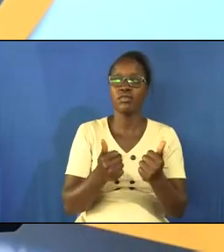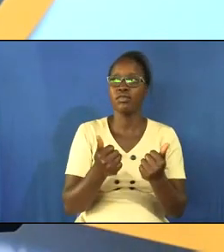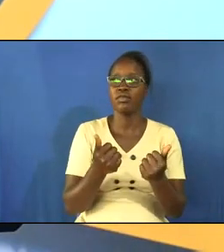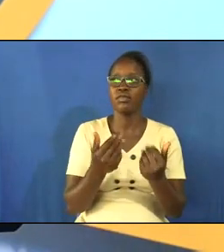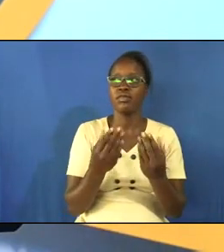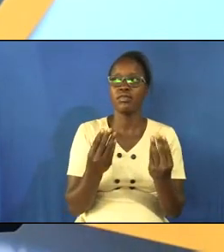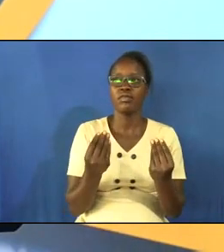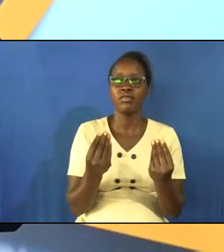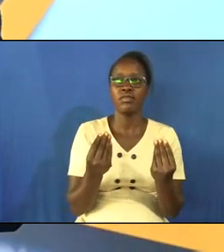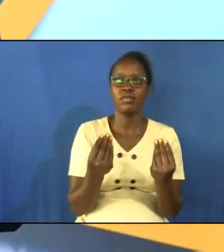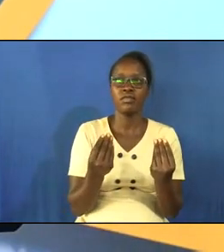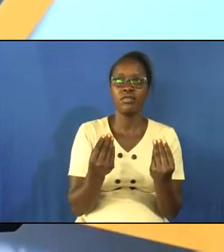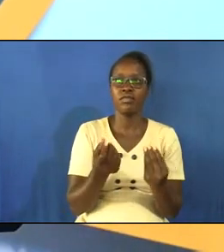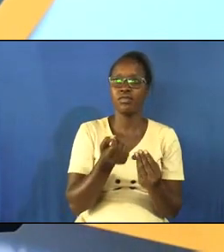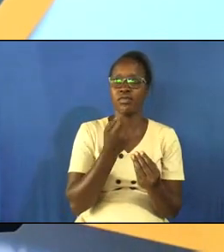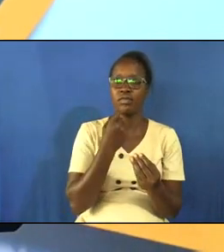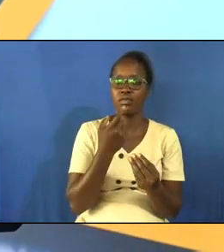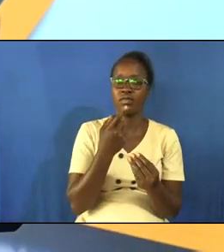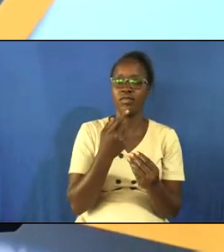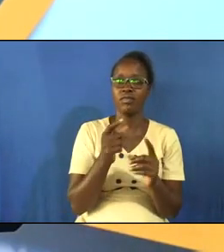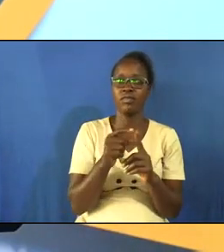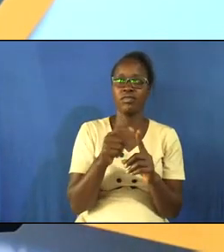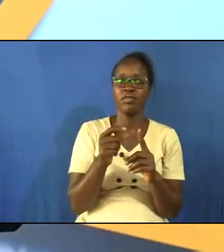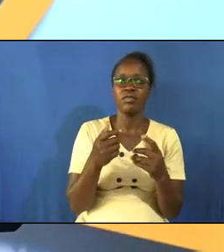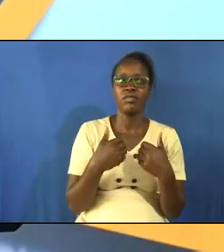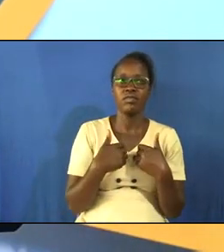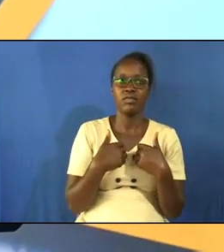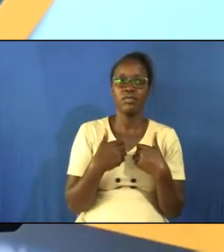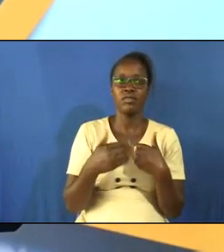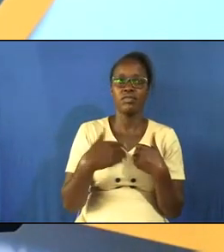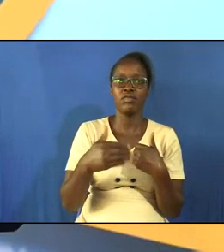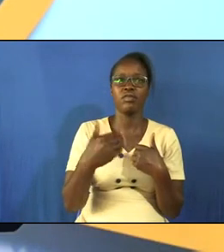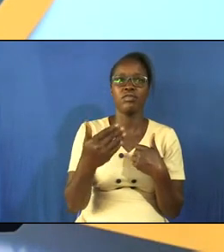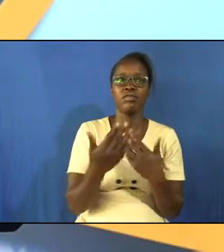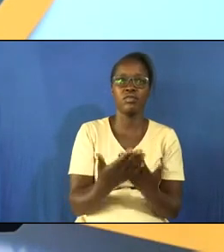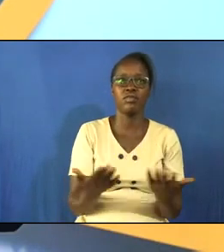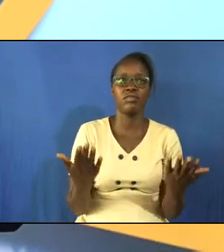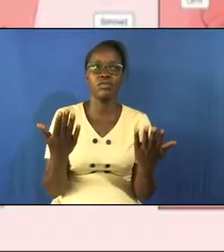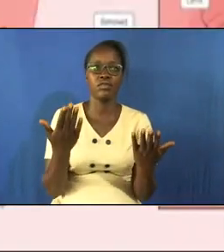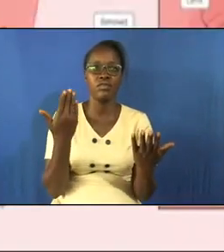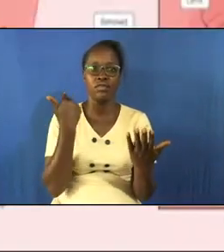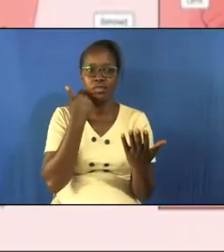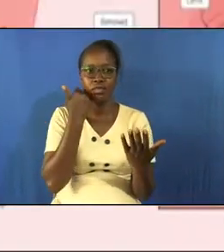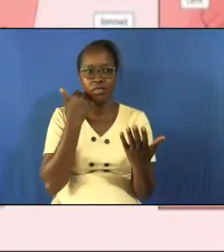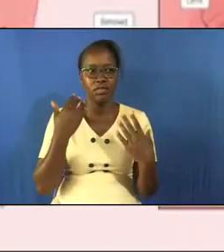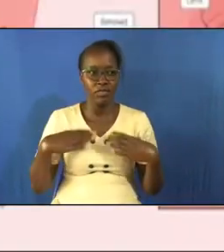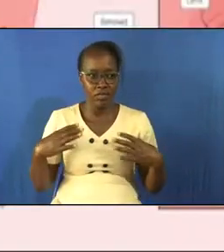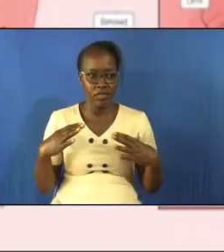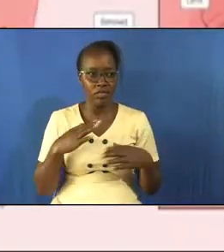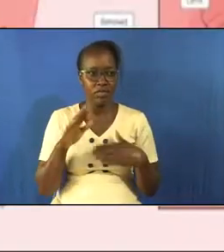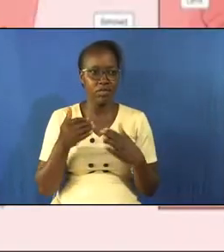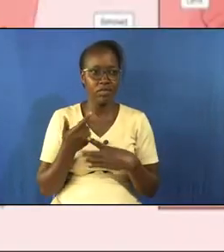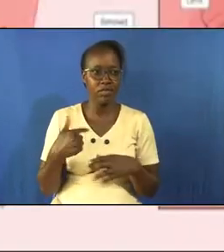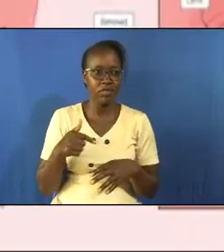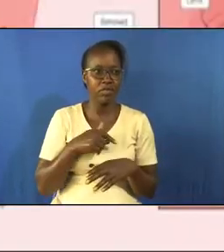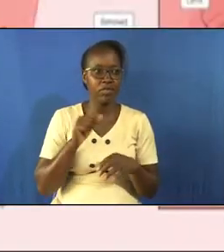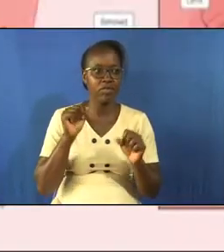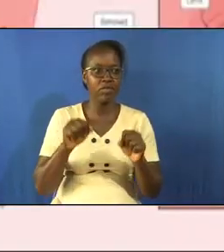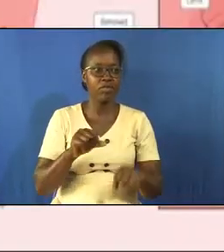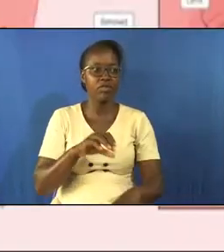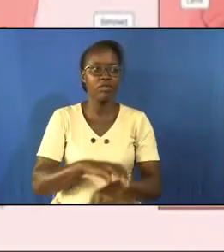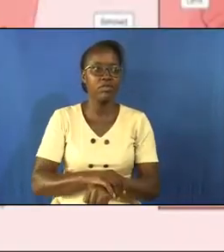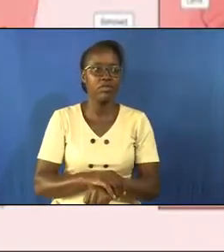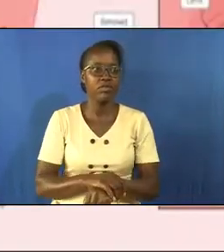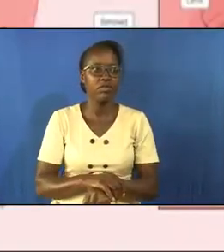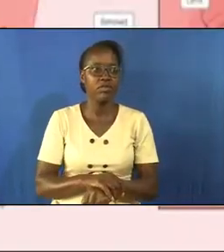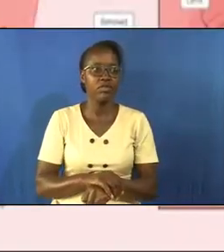it's devoid of the medical jargon that we normally have. And these are things that patients and all of us can read. So kindly